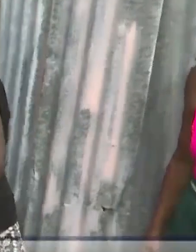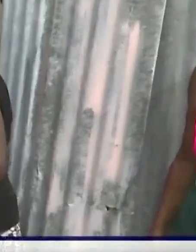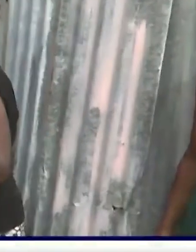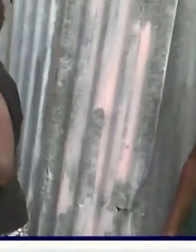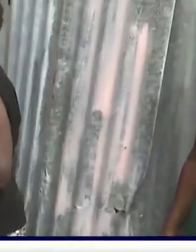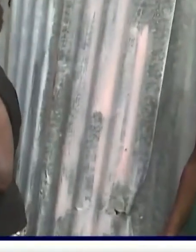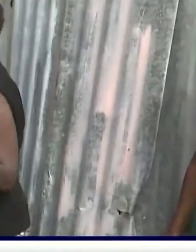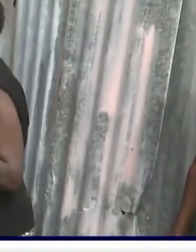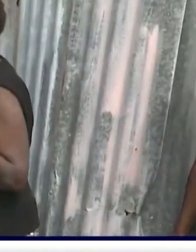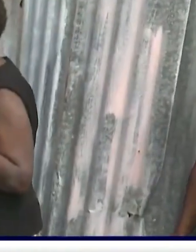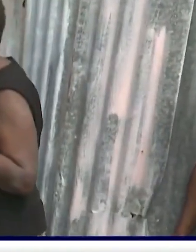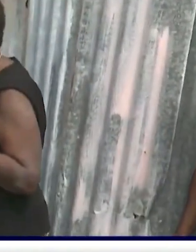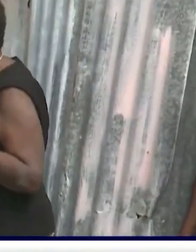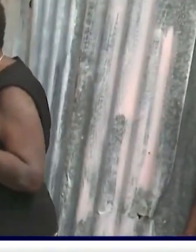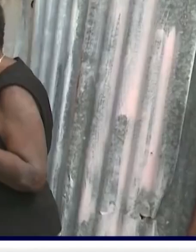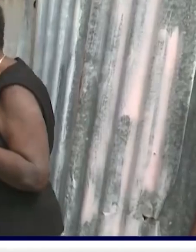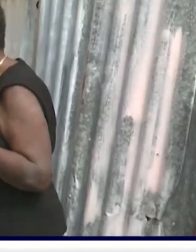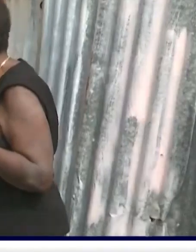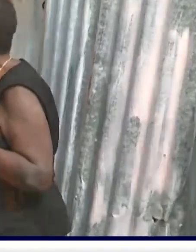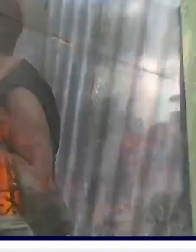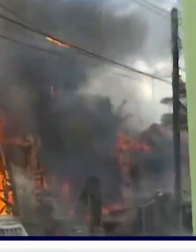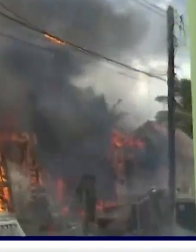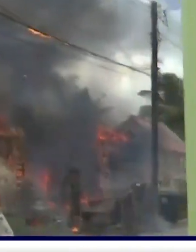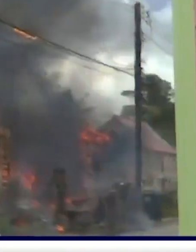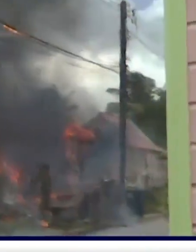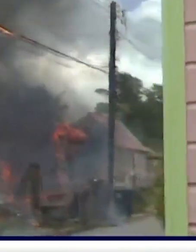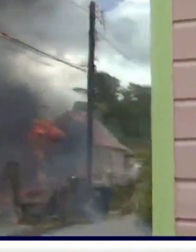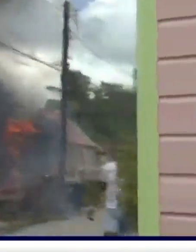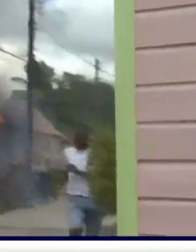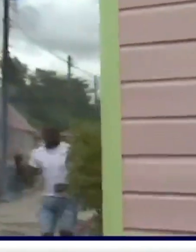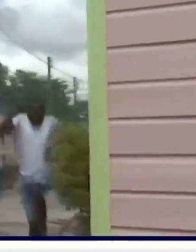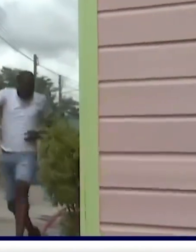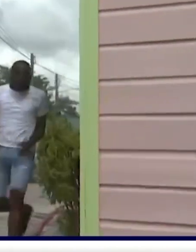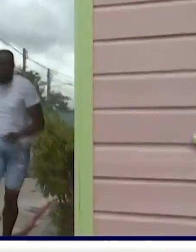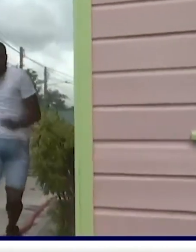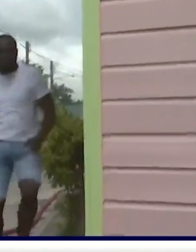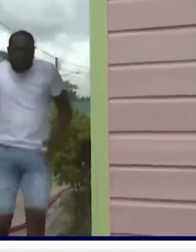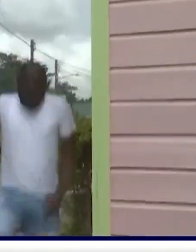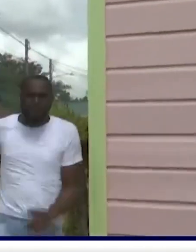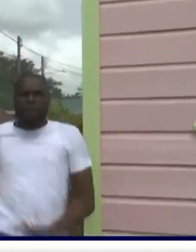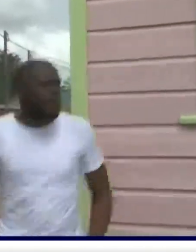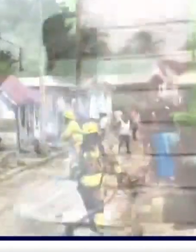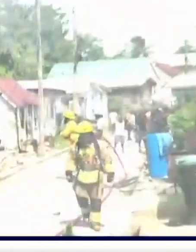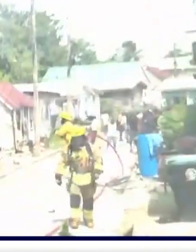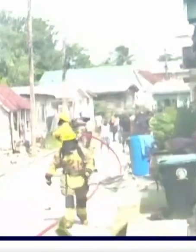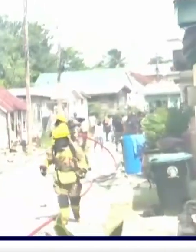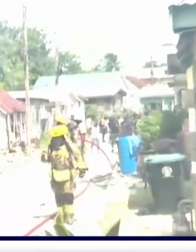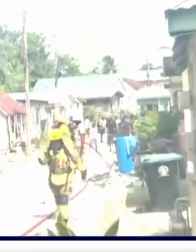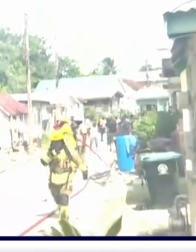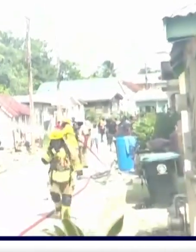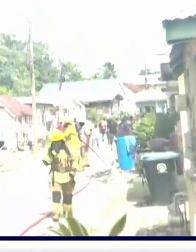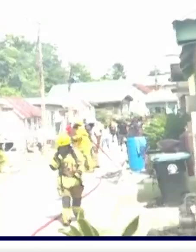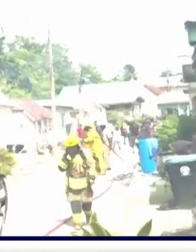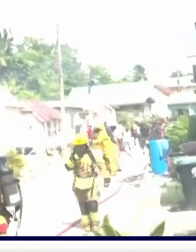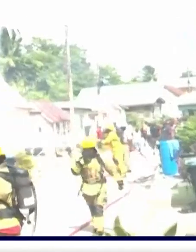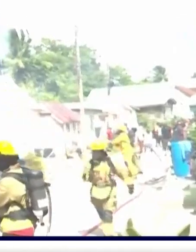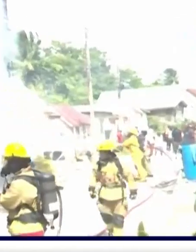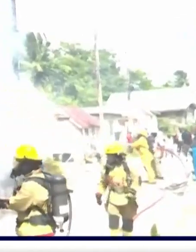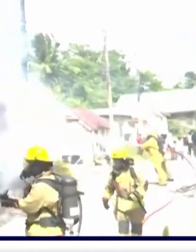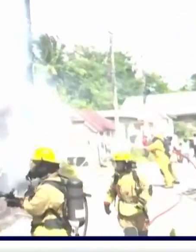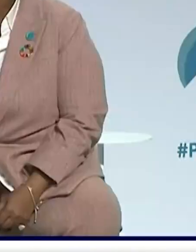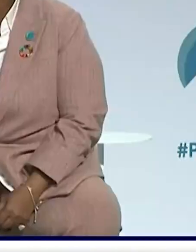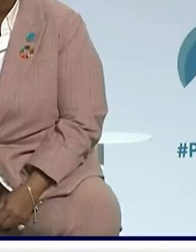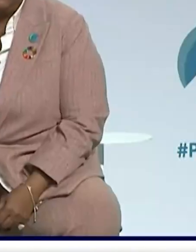More than a dozen people displaced as a raging fire races through 4 homes and damages several